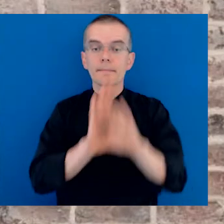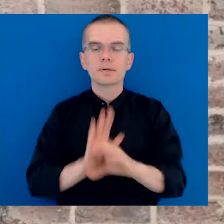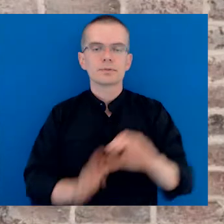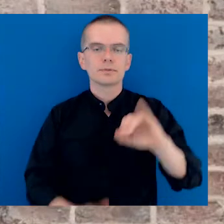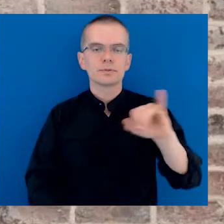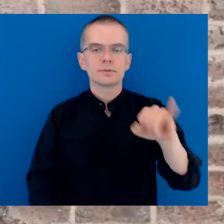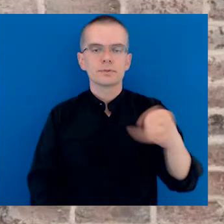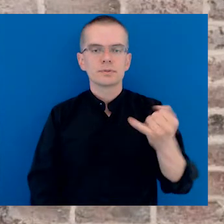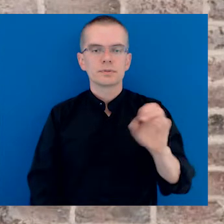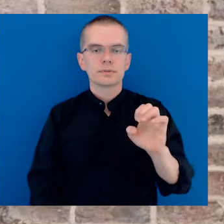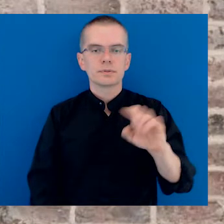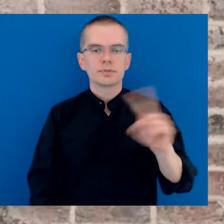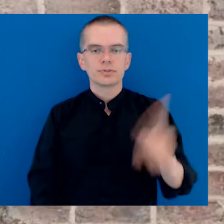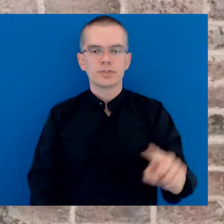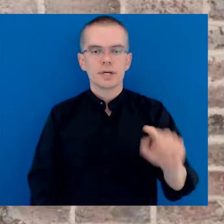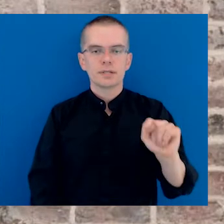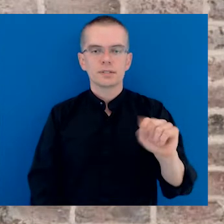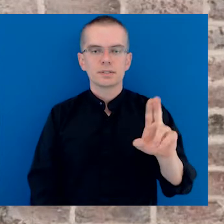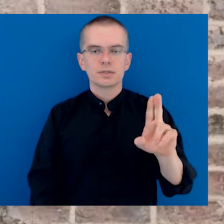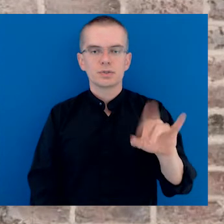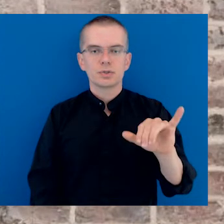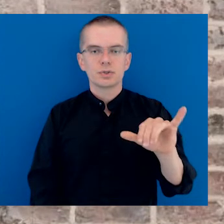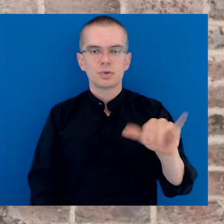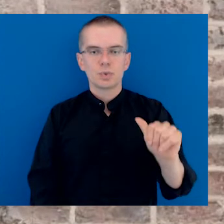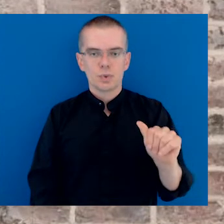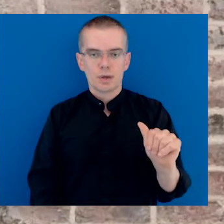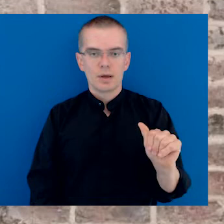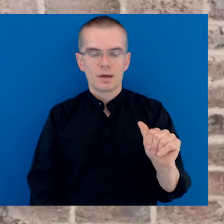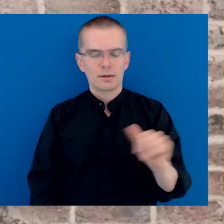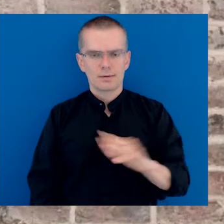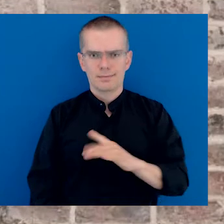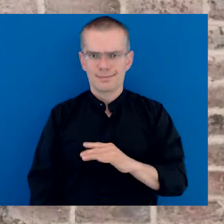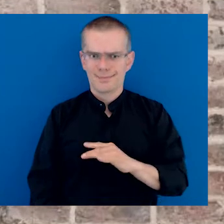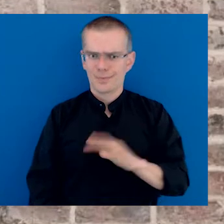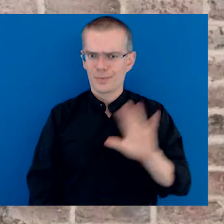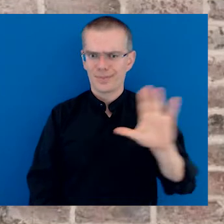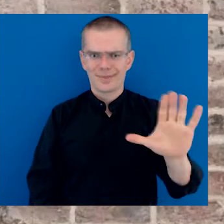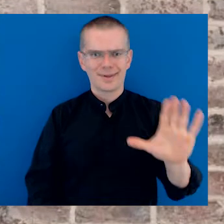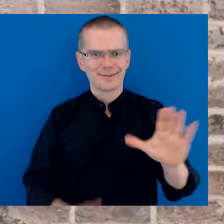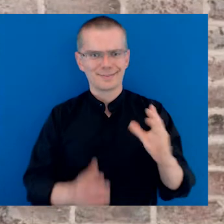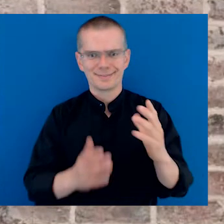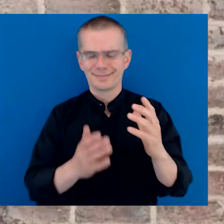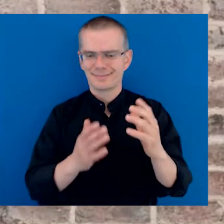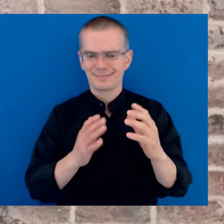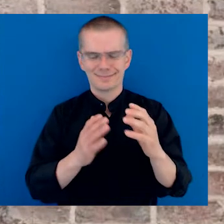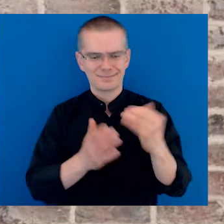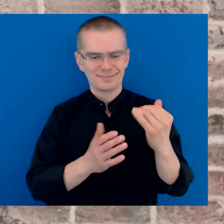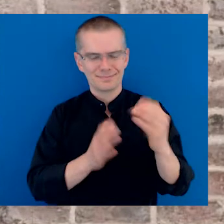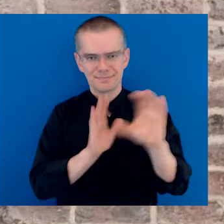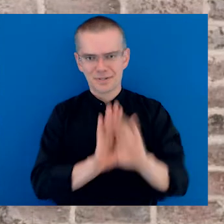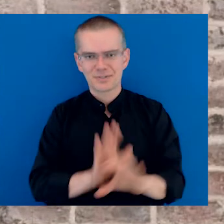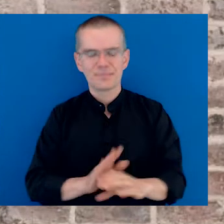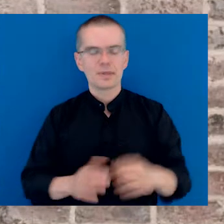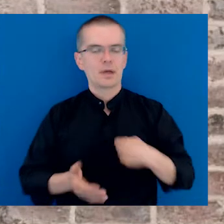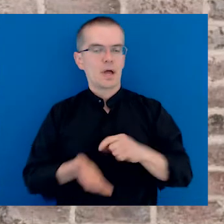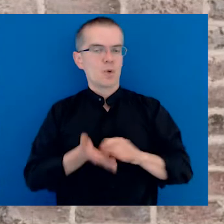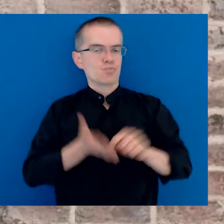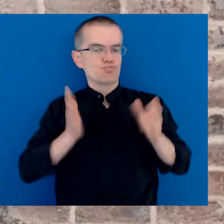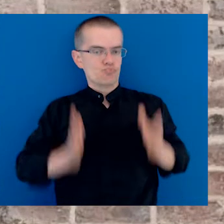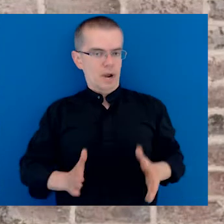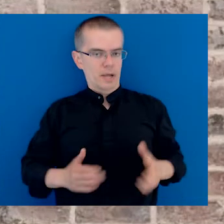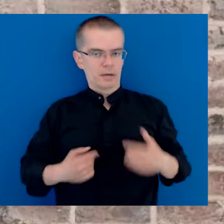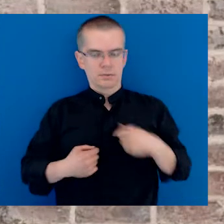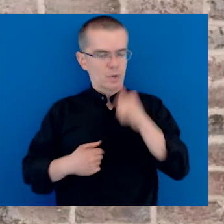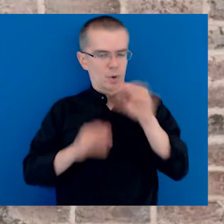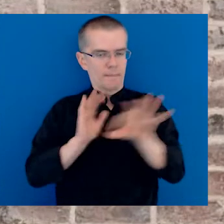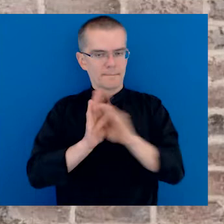Tuya. And I'm so thrilled with what he did here. And one of the amazing things about being a writer is the